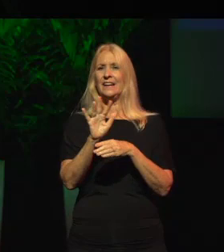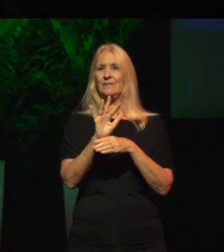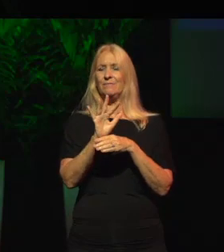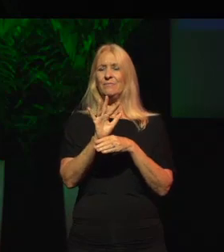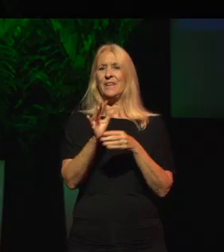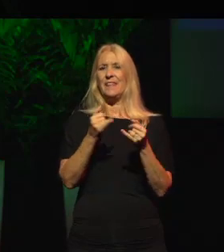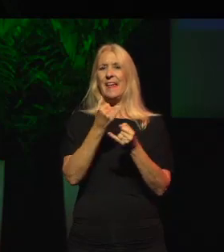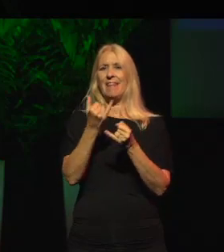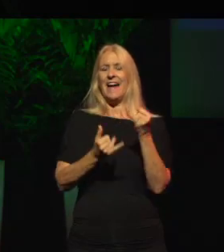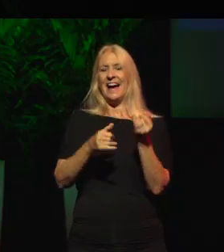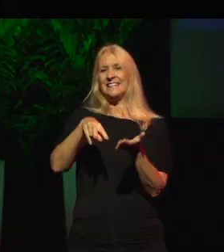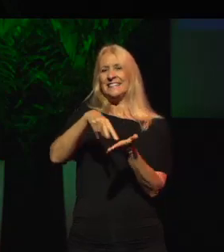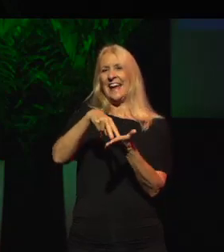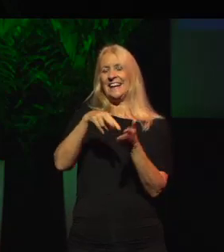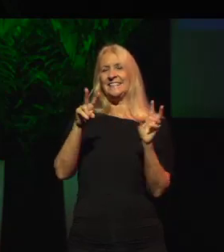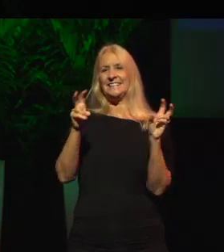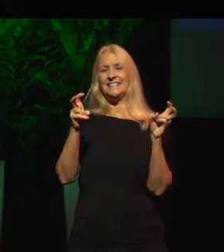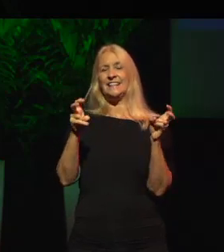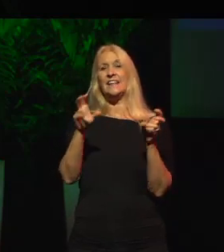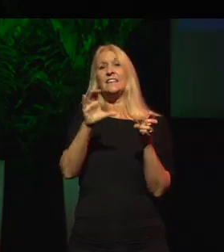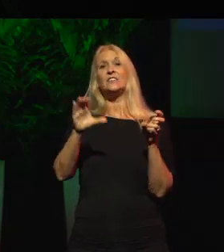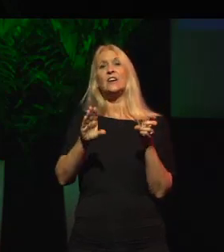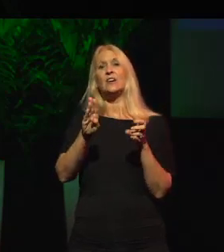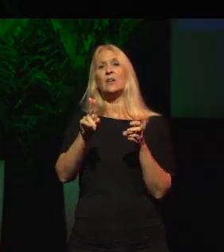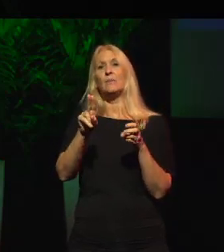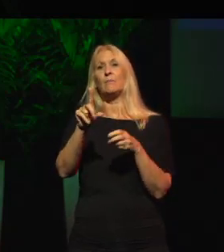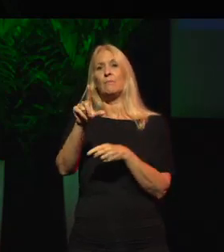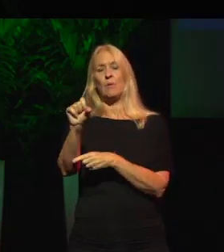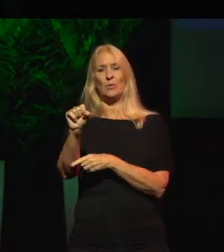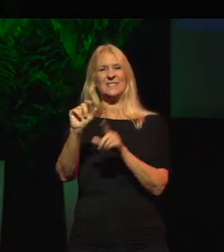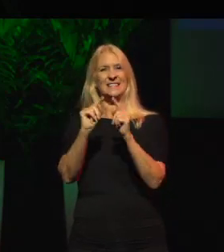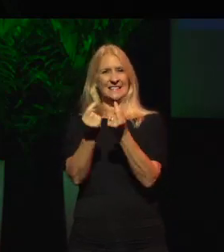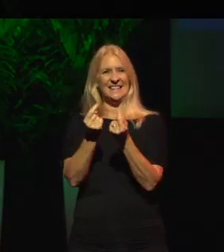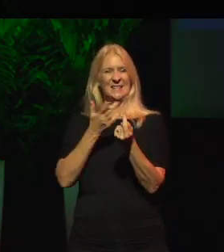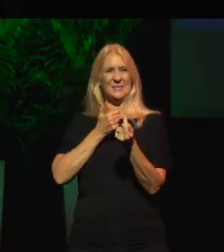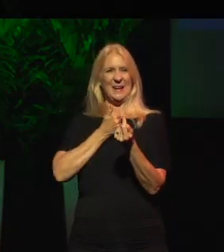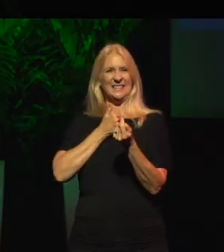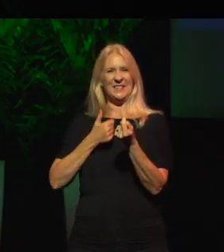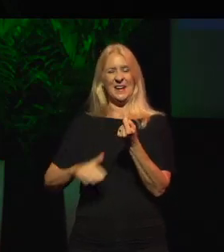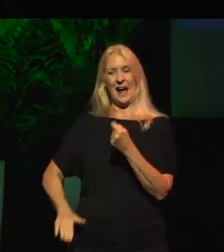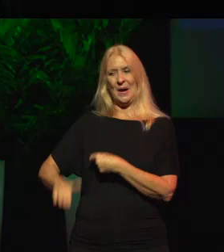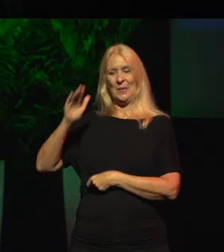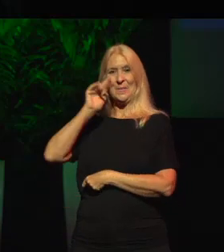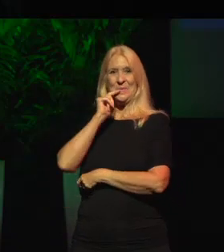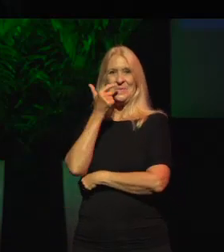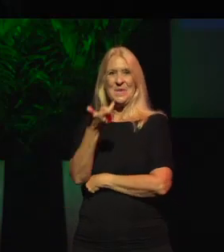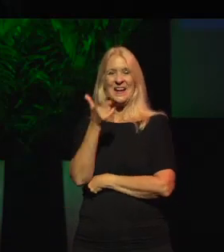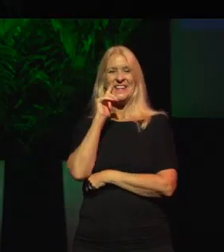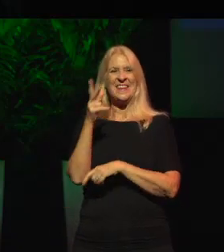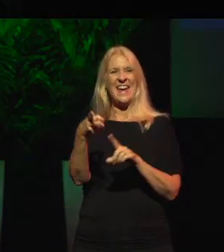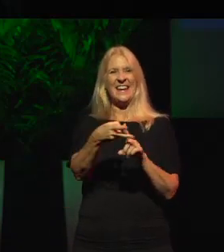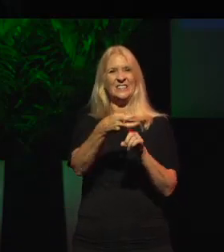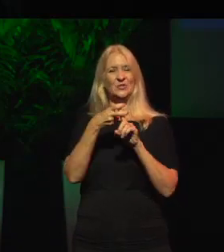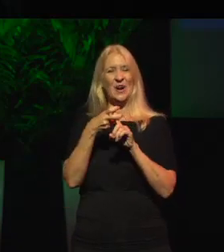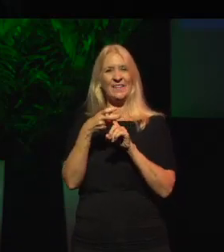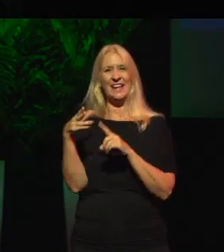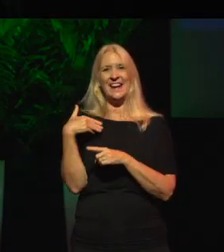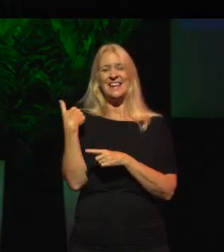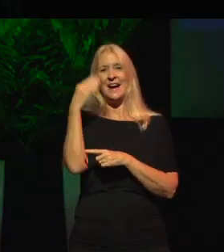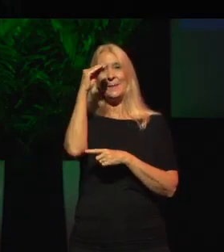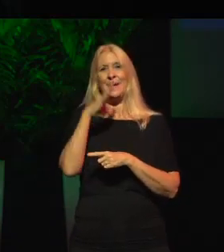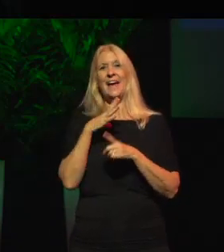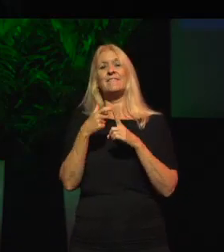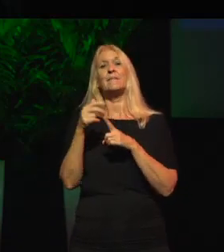Last Dance, the Chicago Bulls were the team that I kind of grew up watching. They had drafted a young man out of